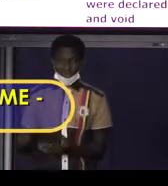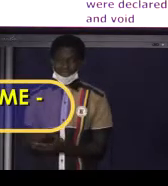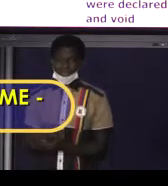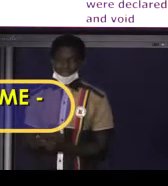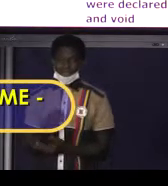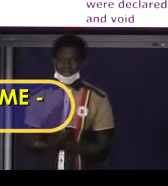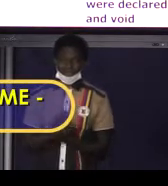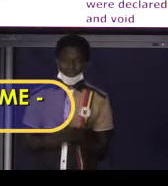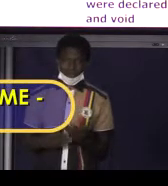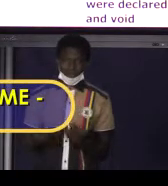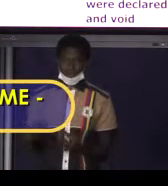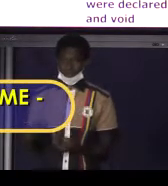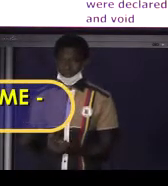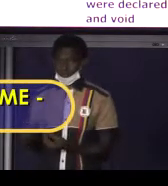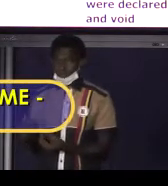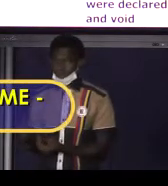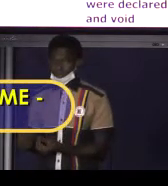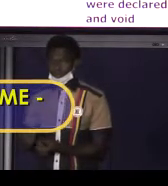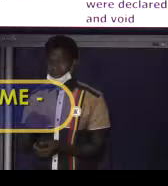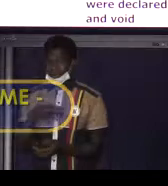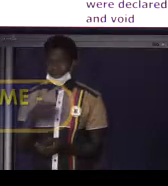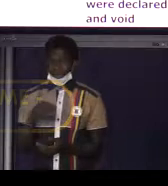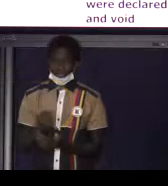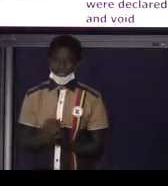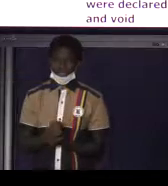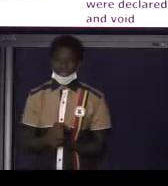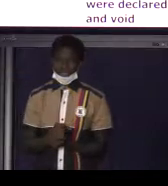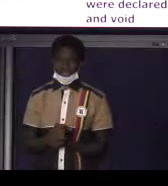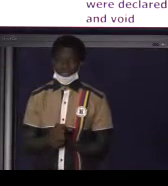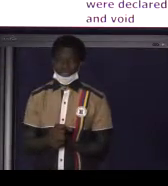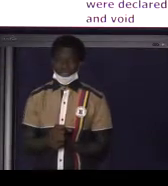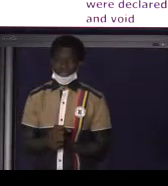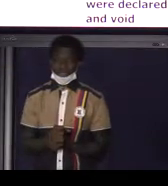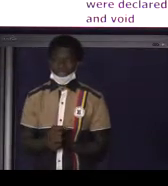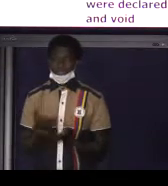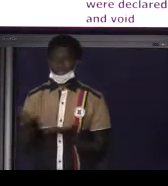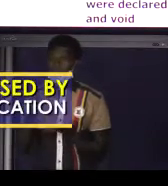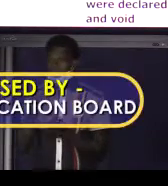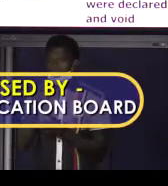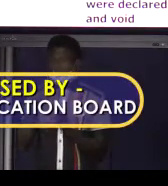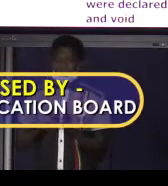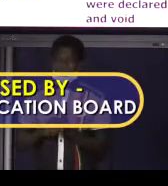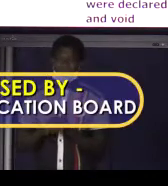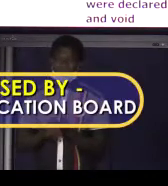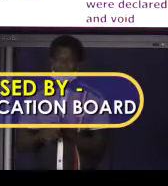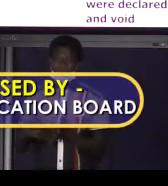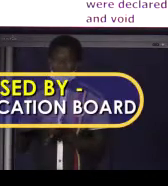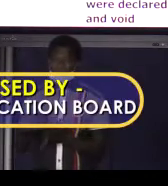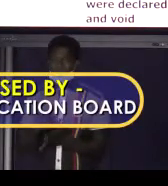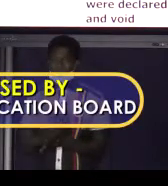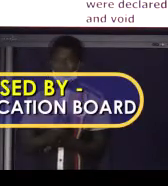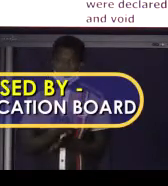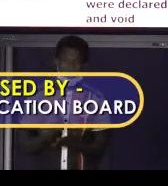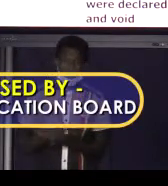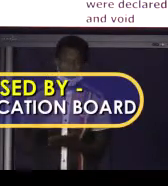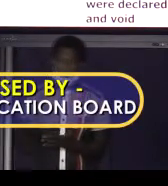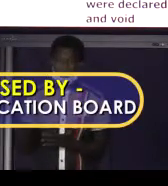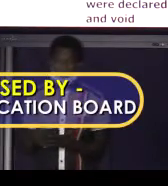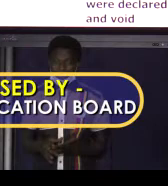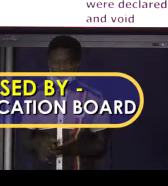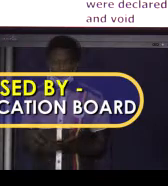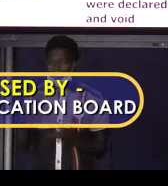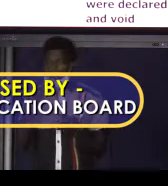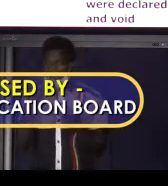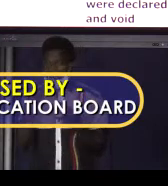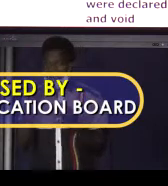means what? Miscellaneous articles or remnants. Here is an example. We bought batteries